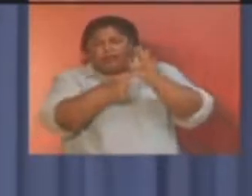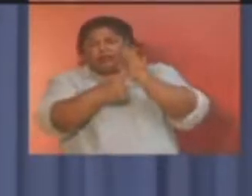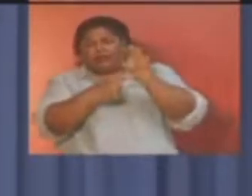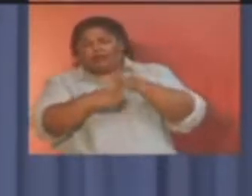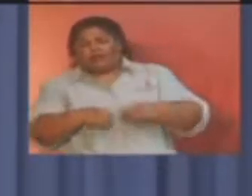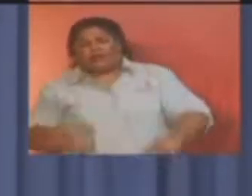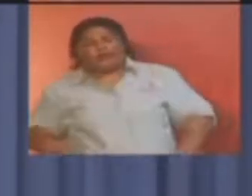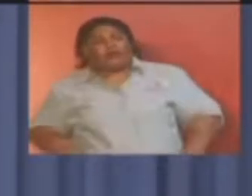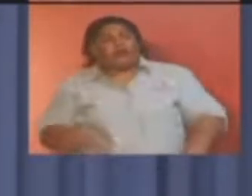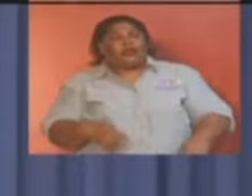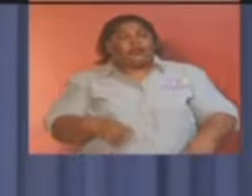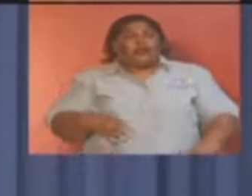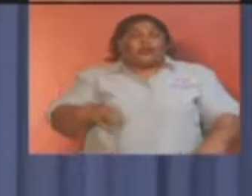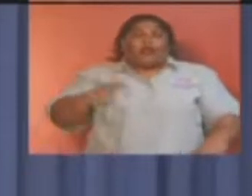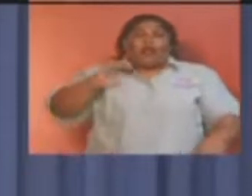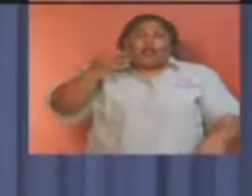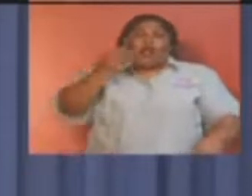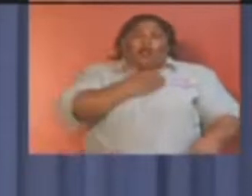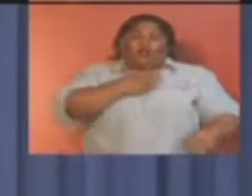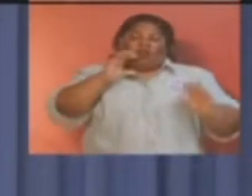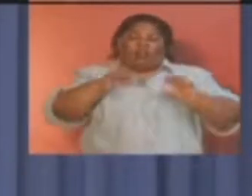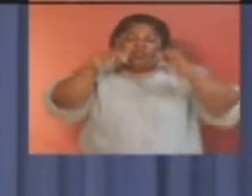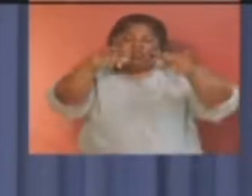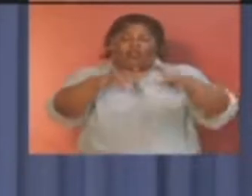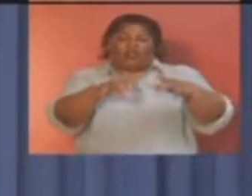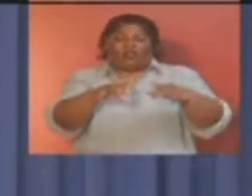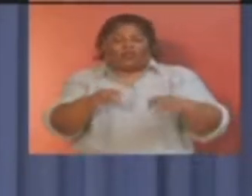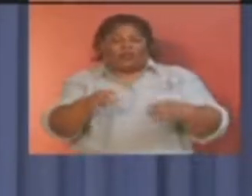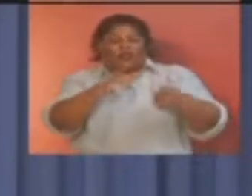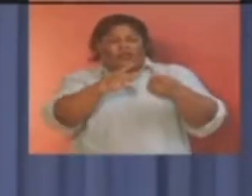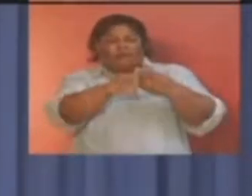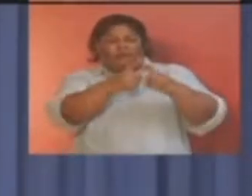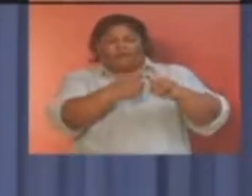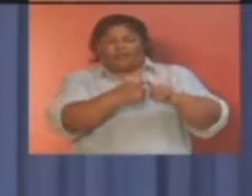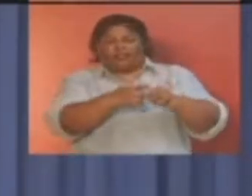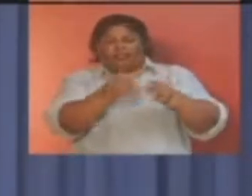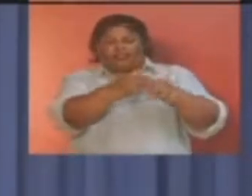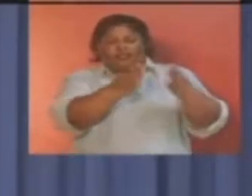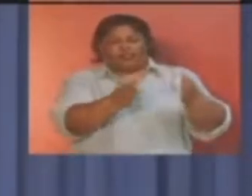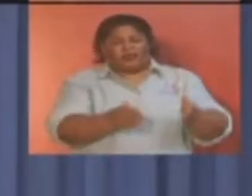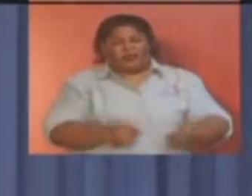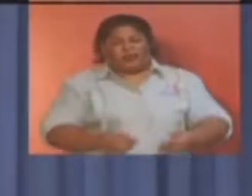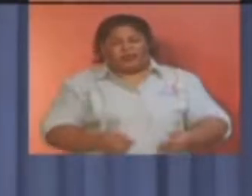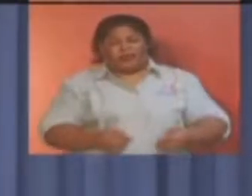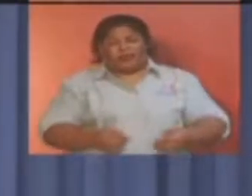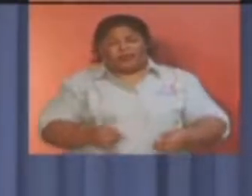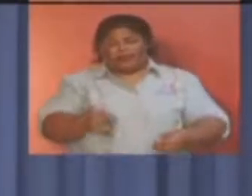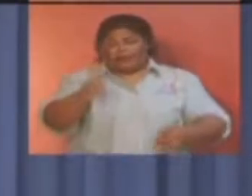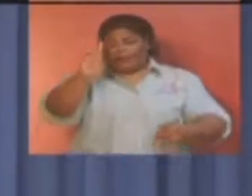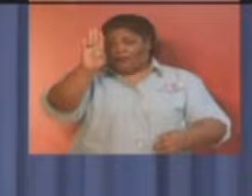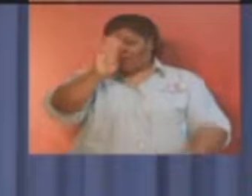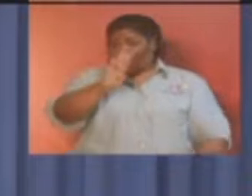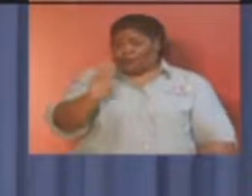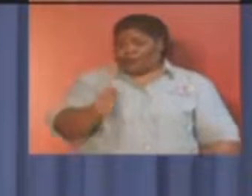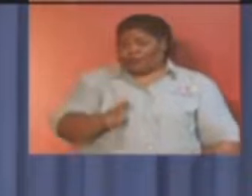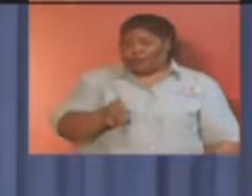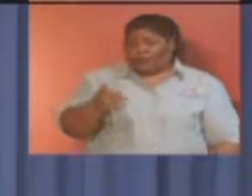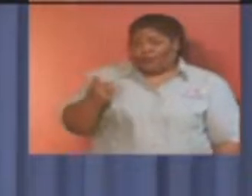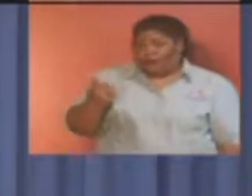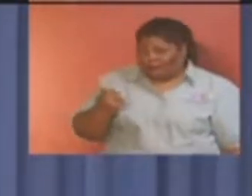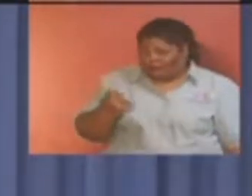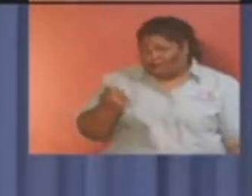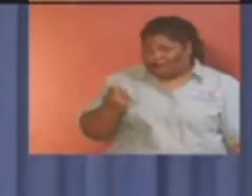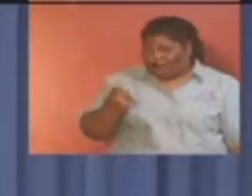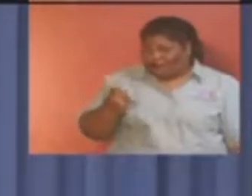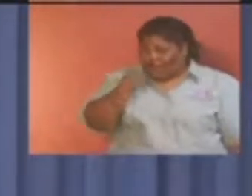our connection by virtue of our diasporic connections, and of course right in our own neighborhood here in Brazil. And I want to